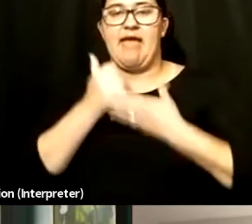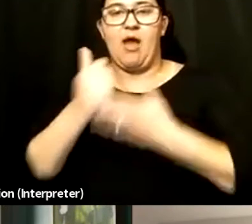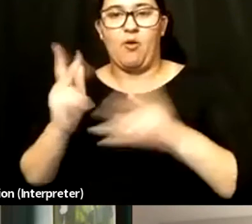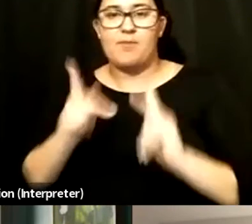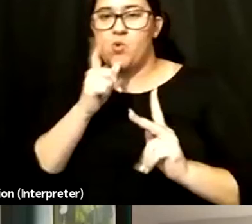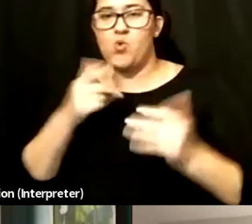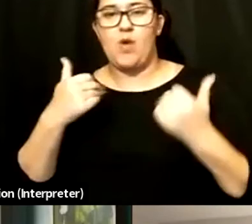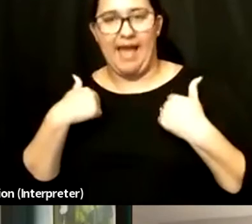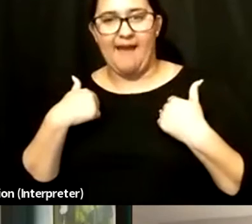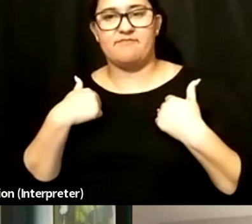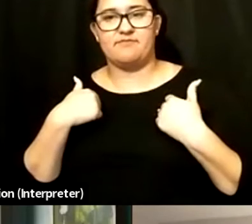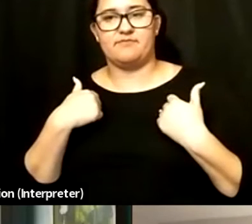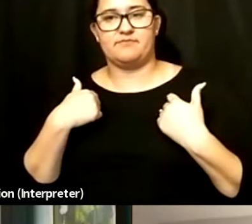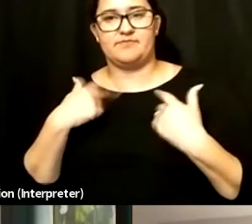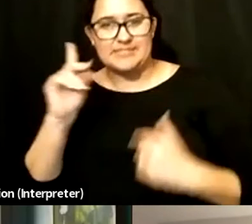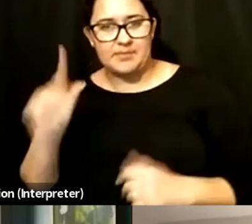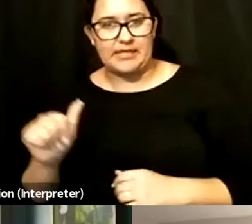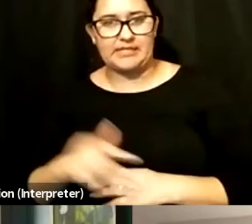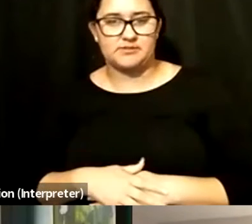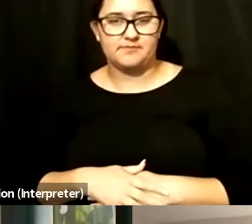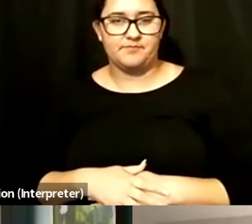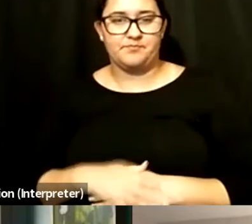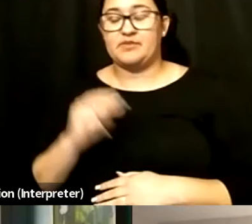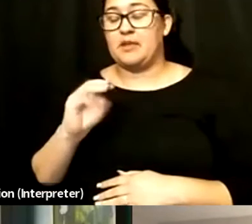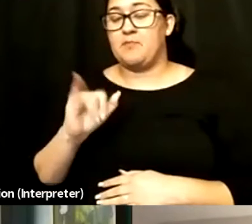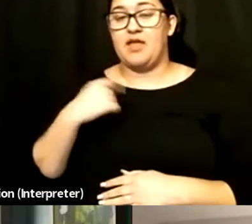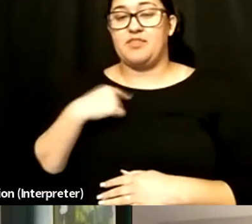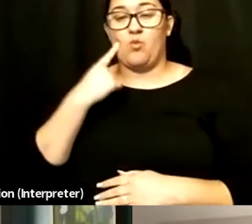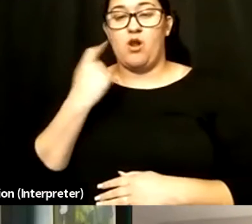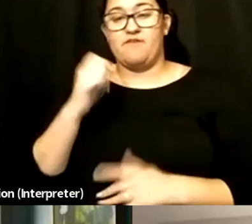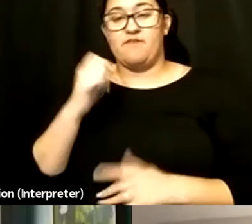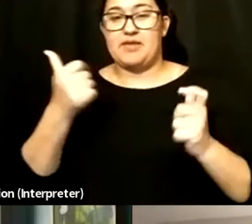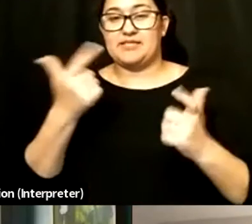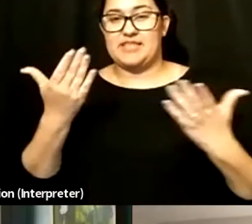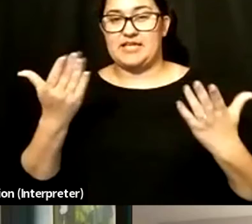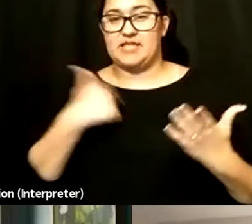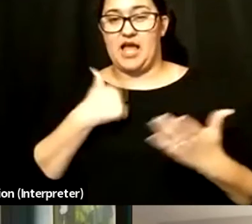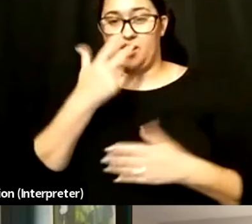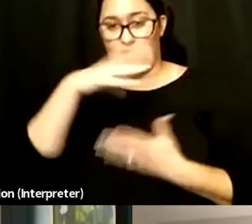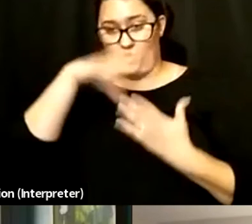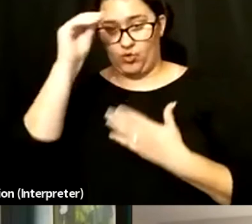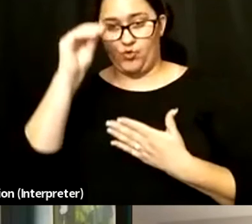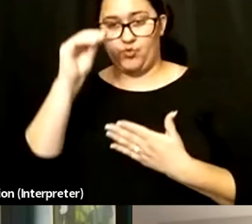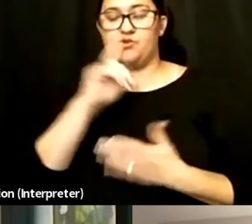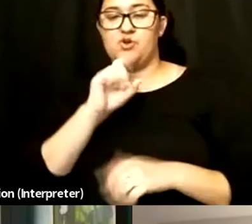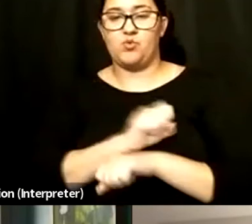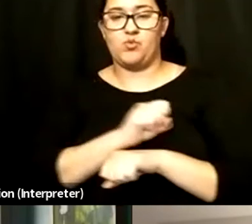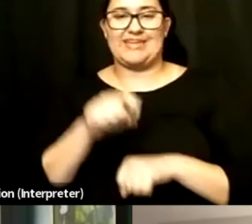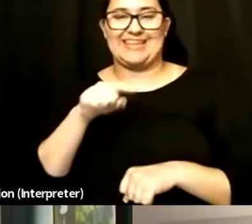I think one of the biggest things that I've learned, and I mean, this is,